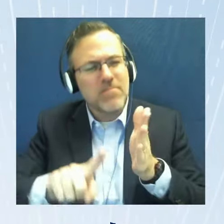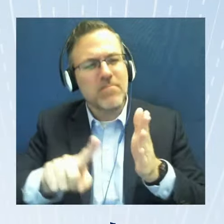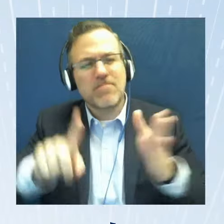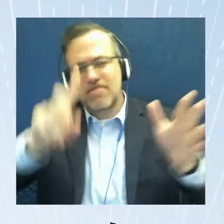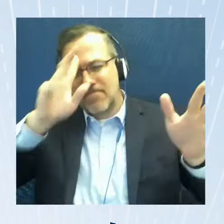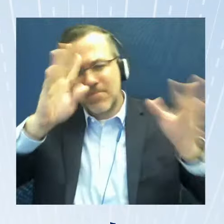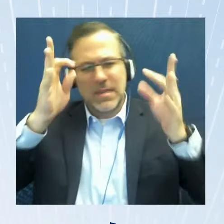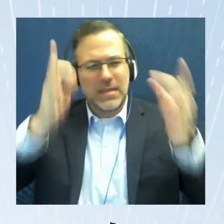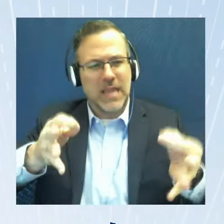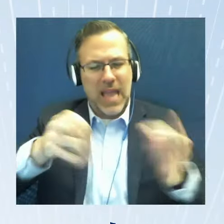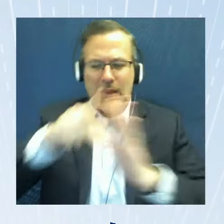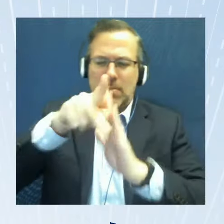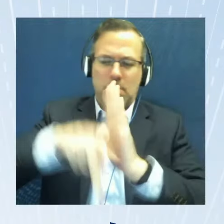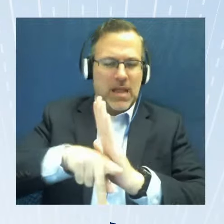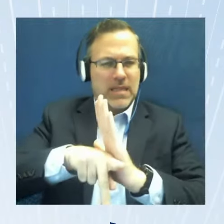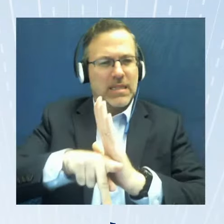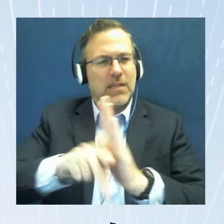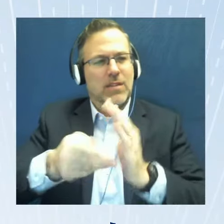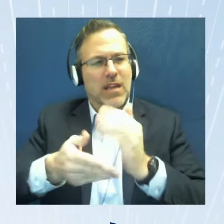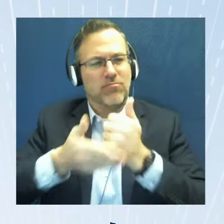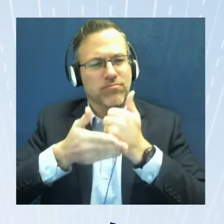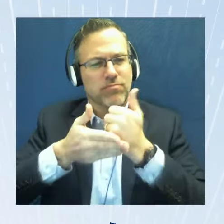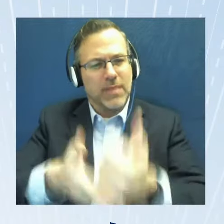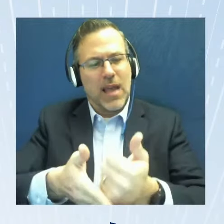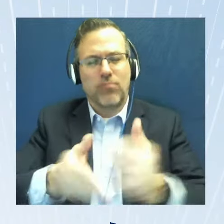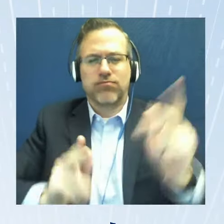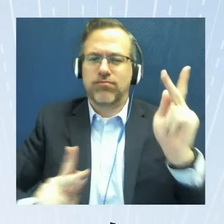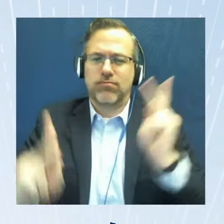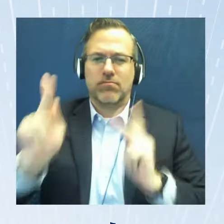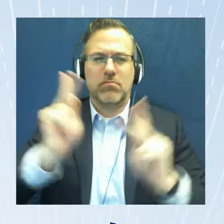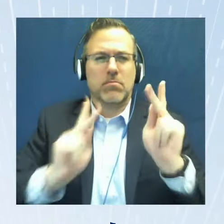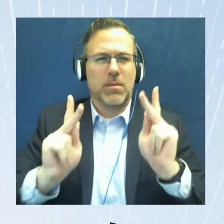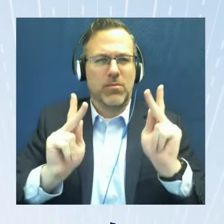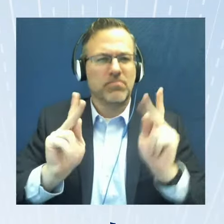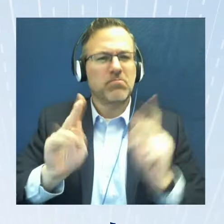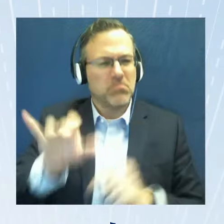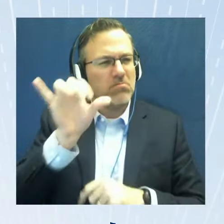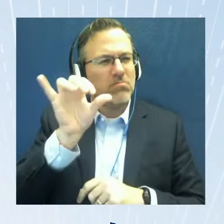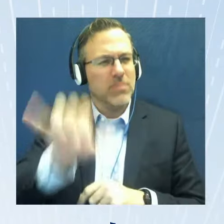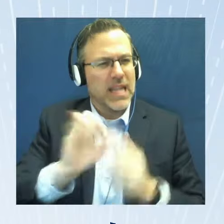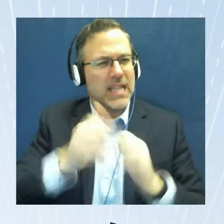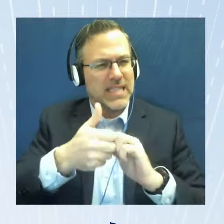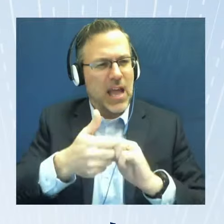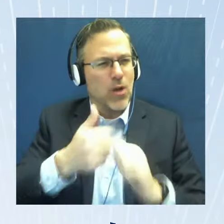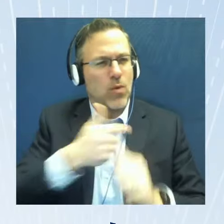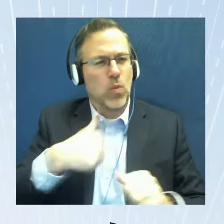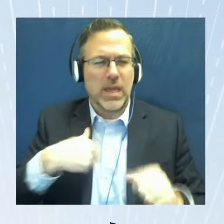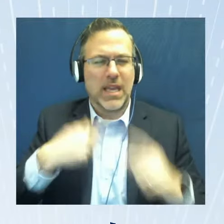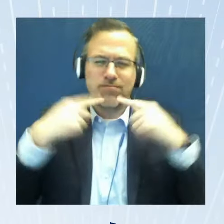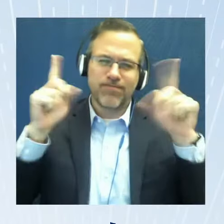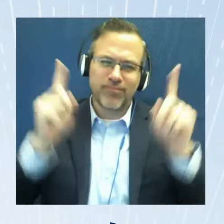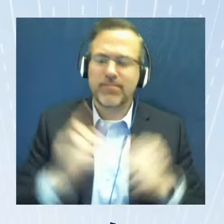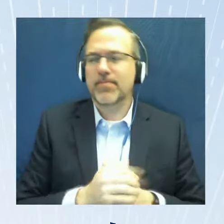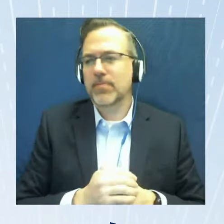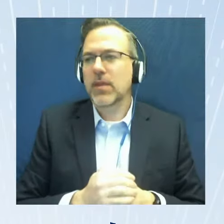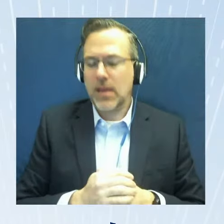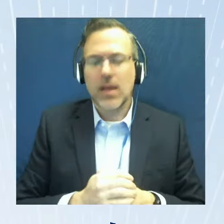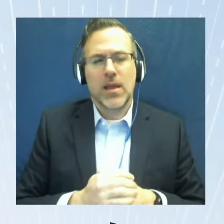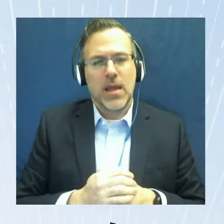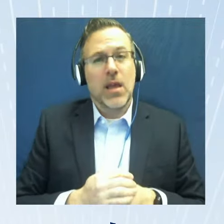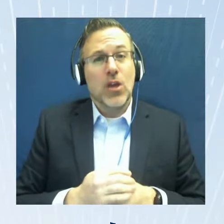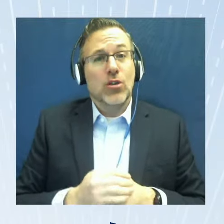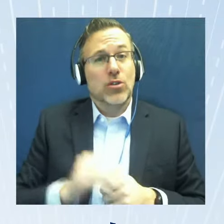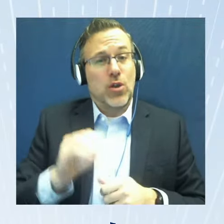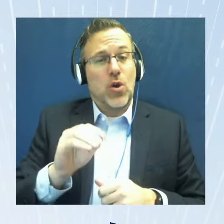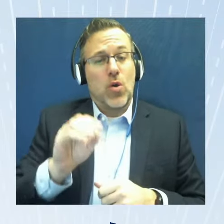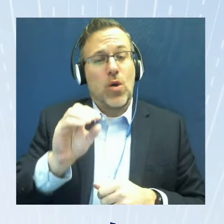we gather. That's how you get things done well. And I brought that perspective to my leadership of the Office of Public